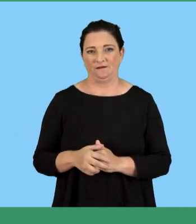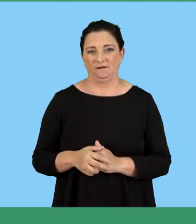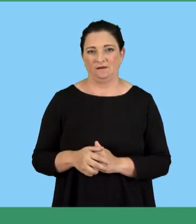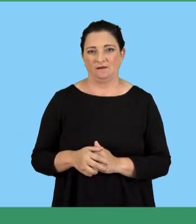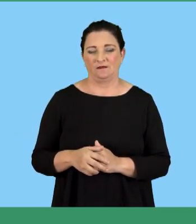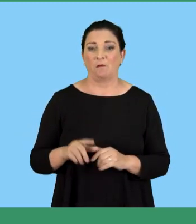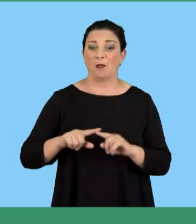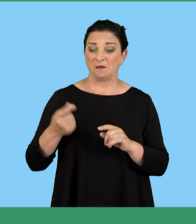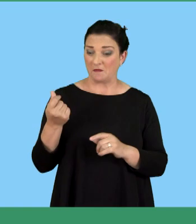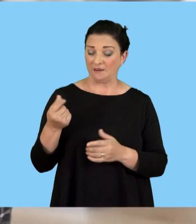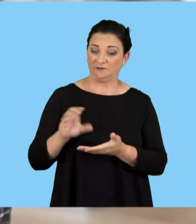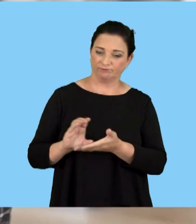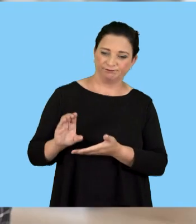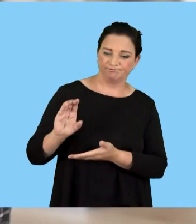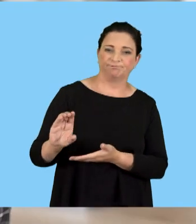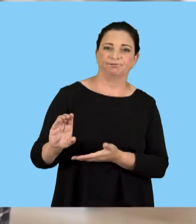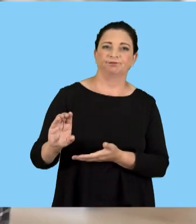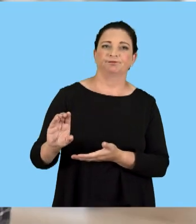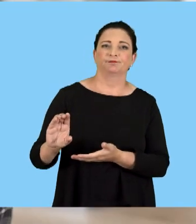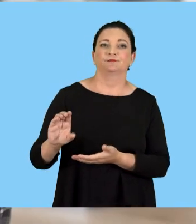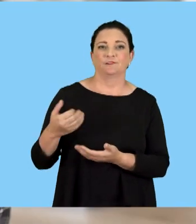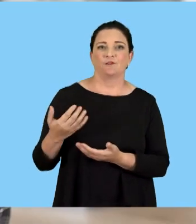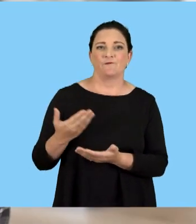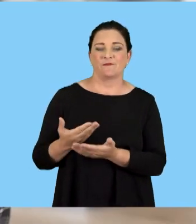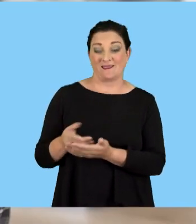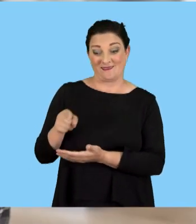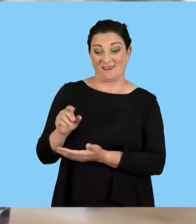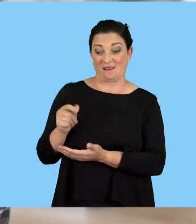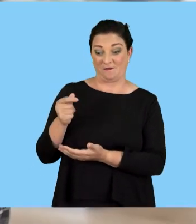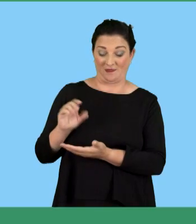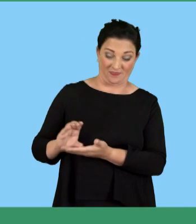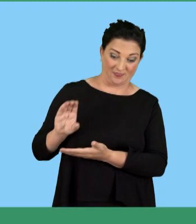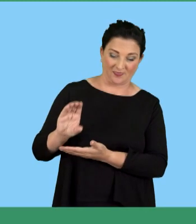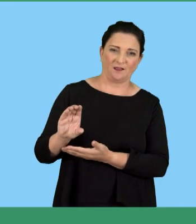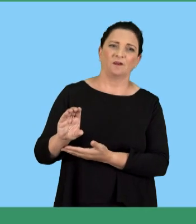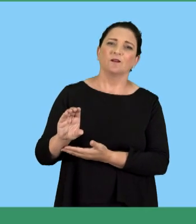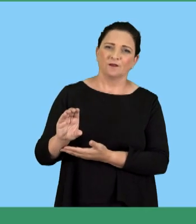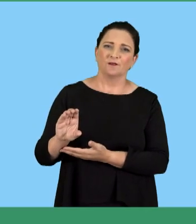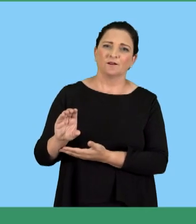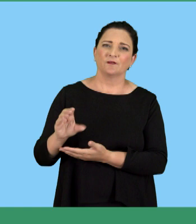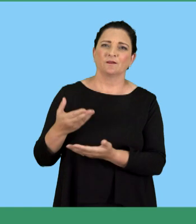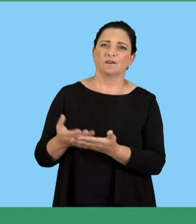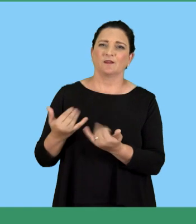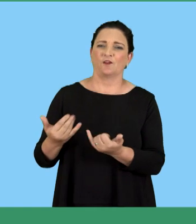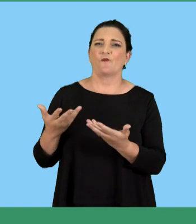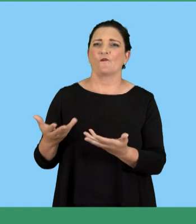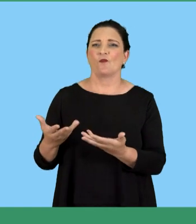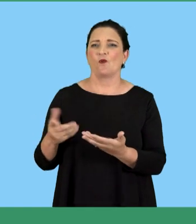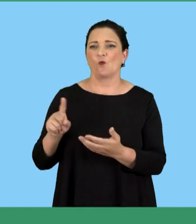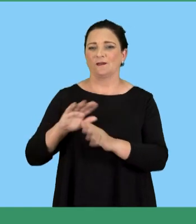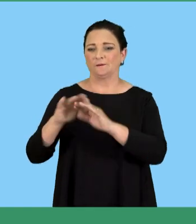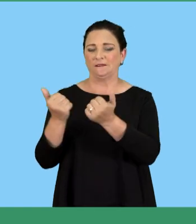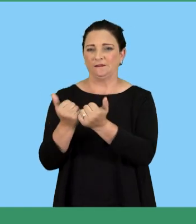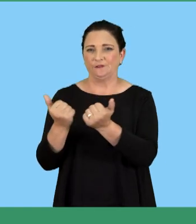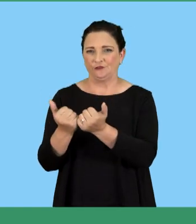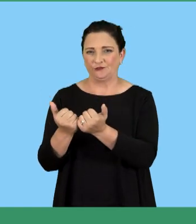on investment, because you are investing money, and as you invest money, this money is invested in a form of bursaries